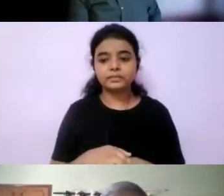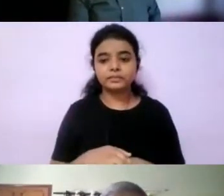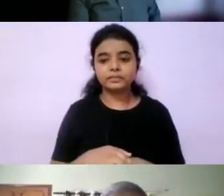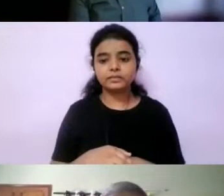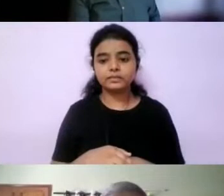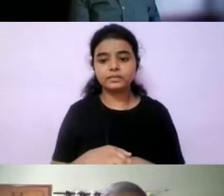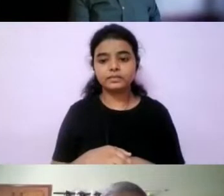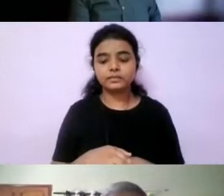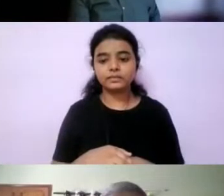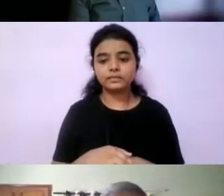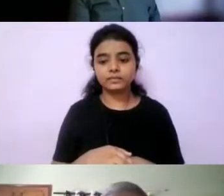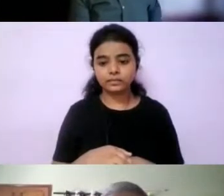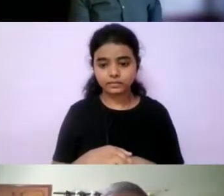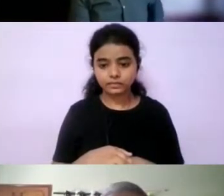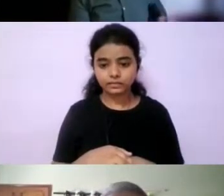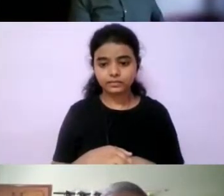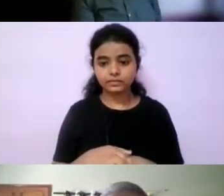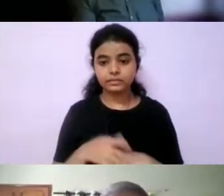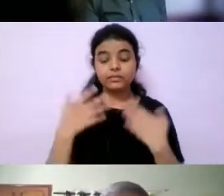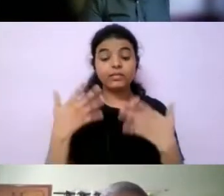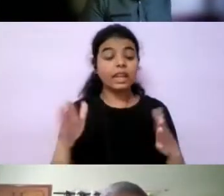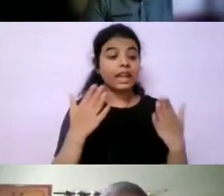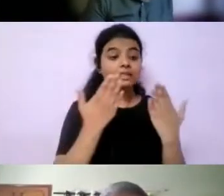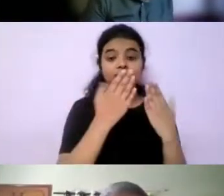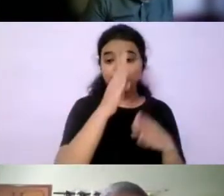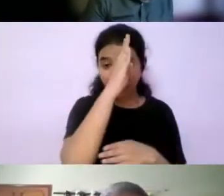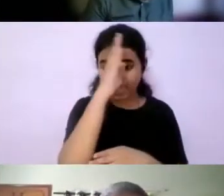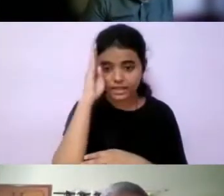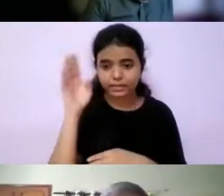kind be in any way academically viable?